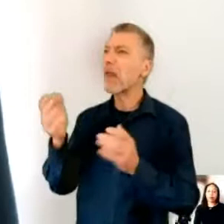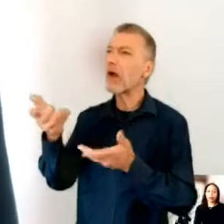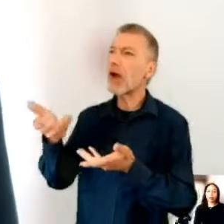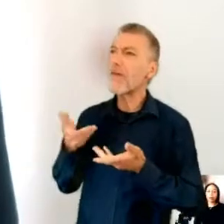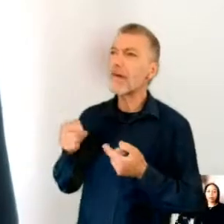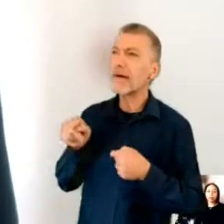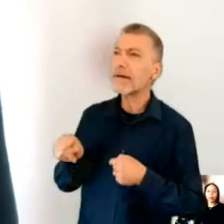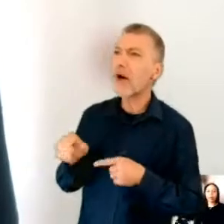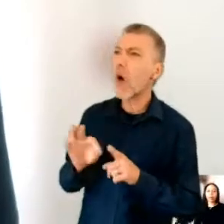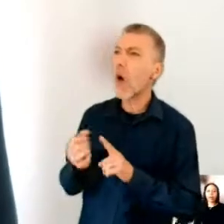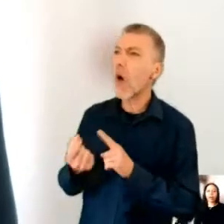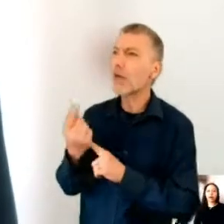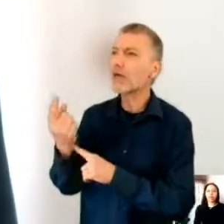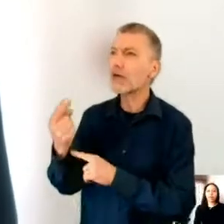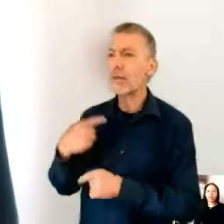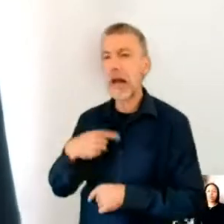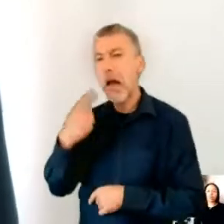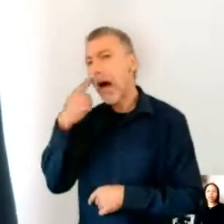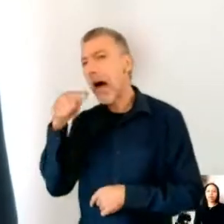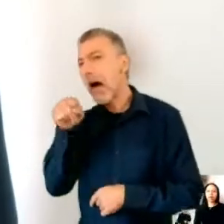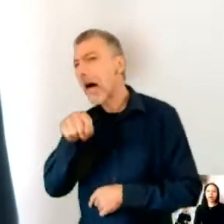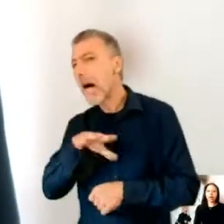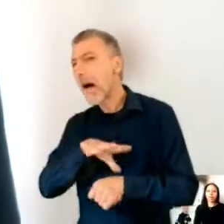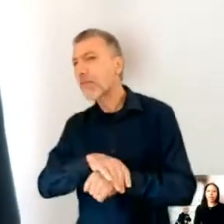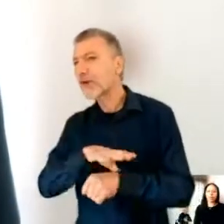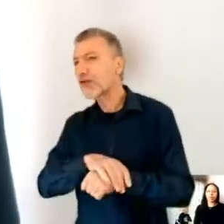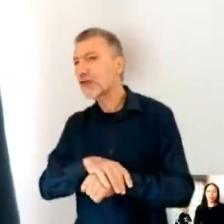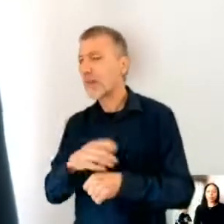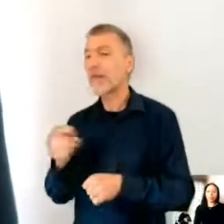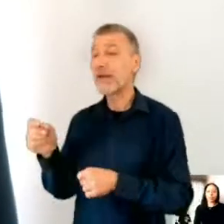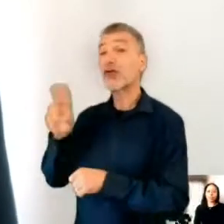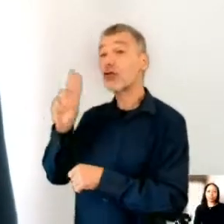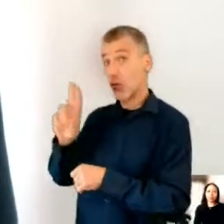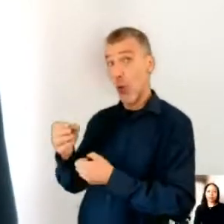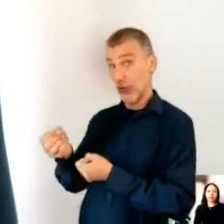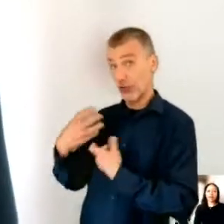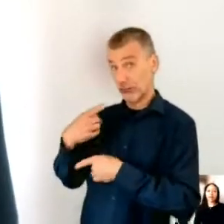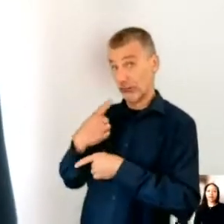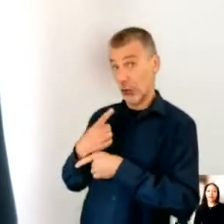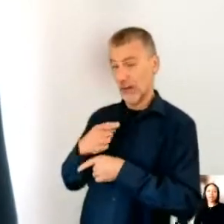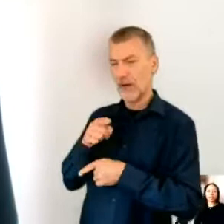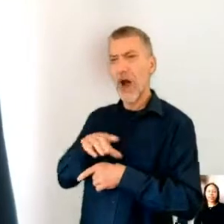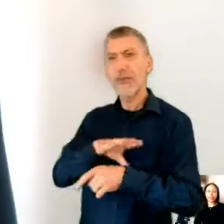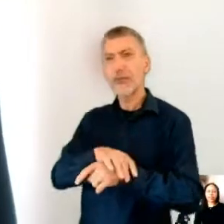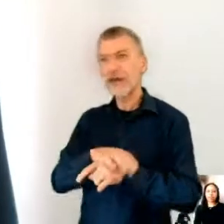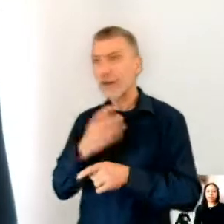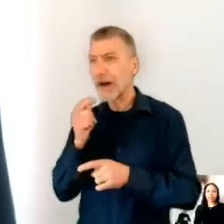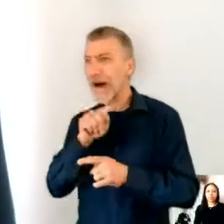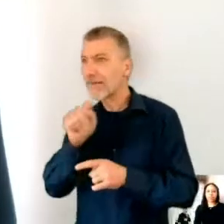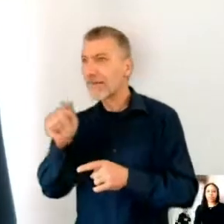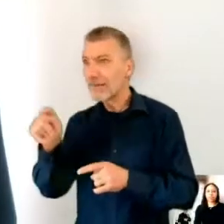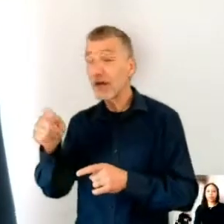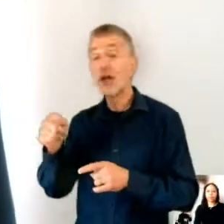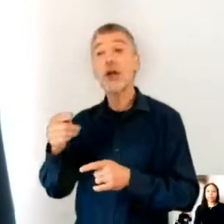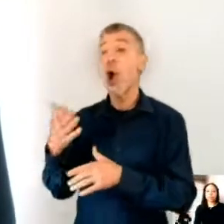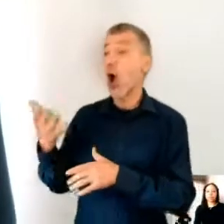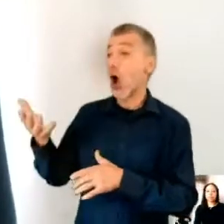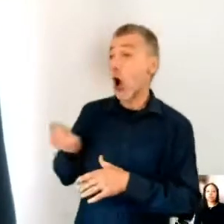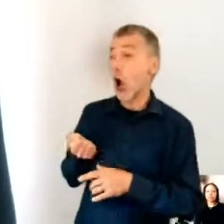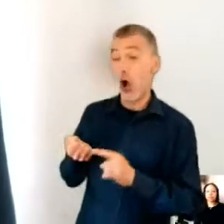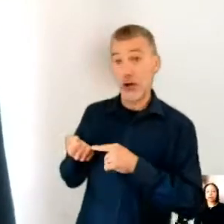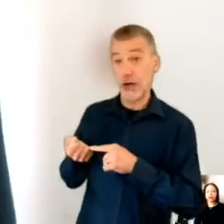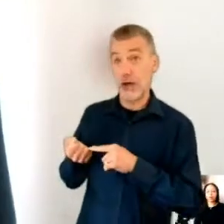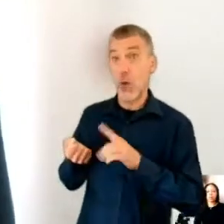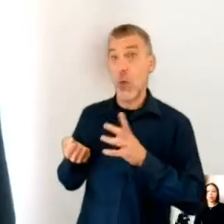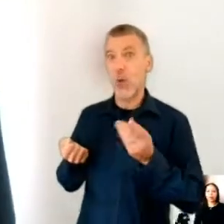talked about apprenticeships before in school. Knew that you could earn and learn at the same time, which was something that always interested